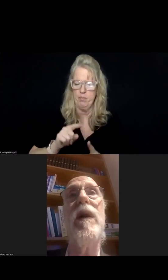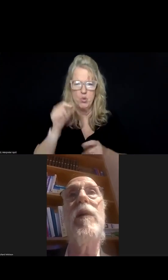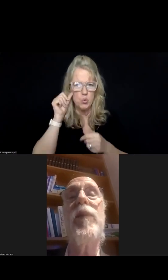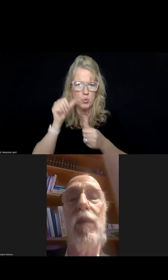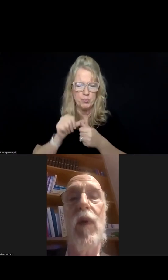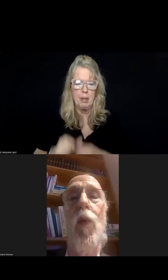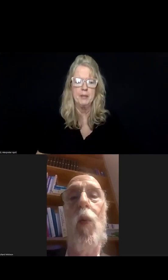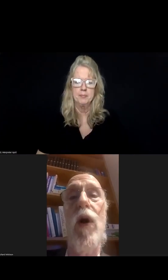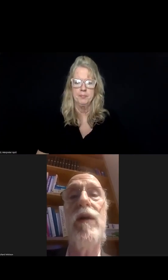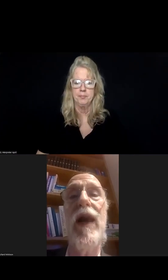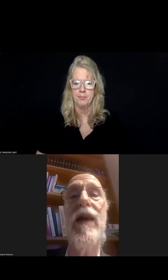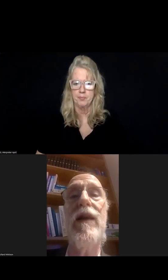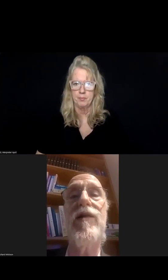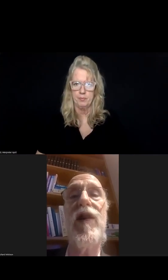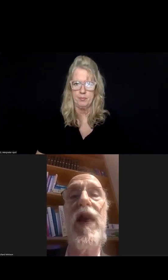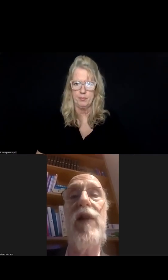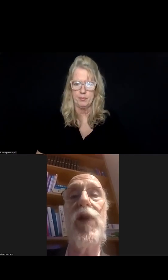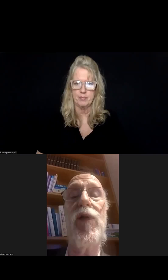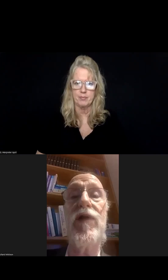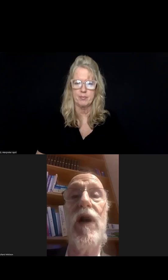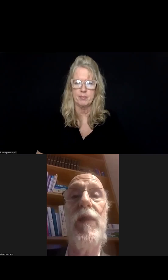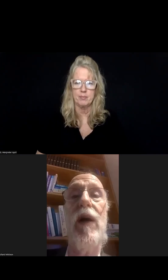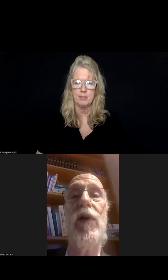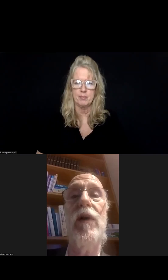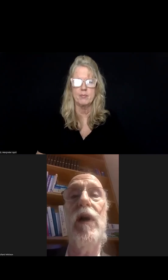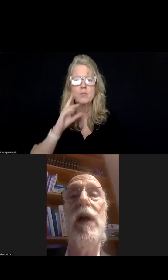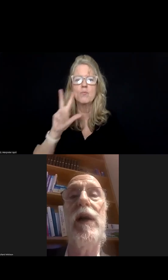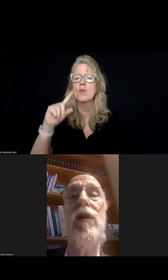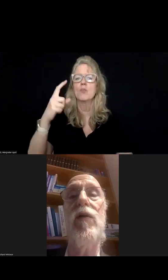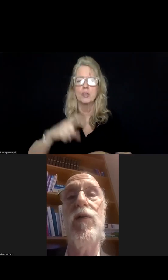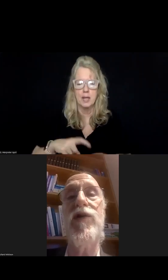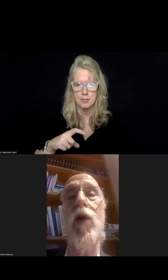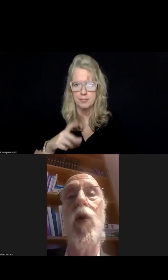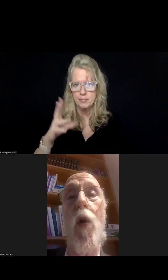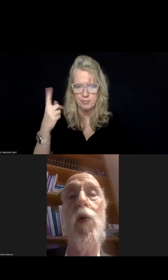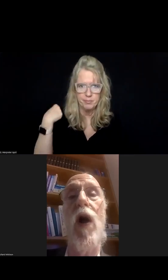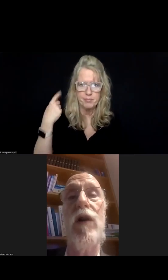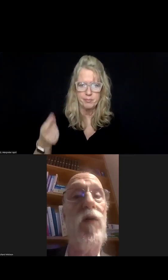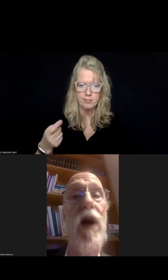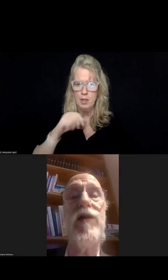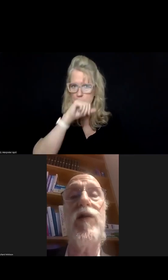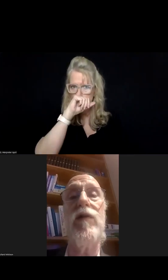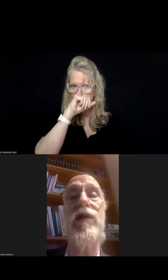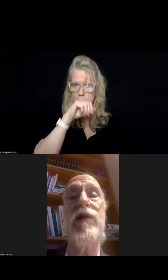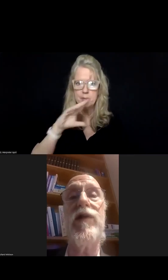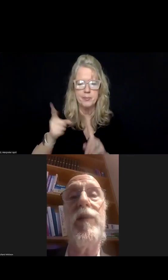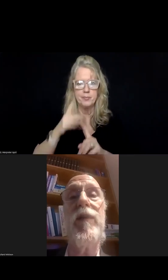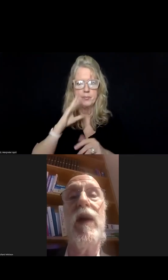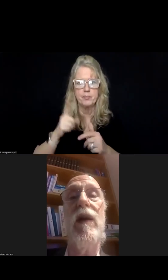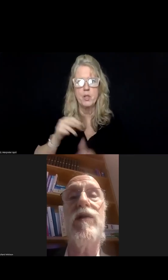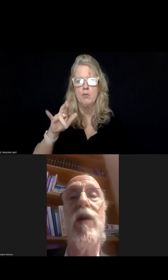mind. One is that for the first time ever, it includes a goal on crisis